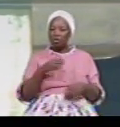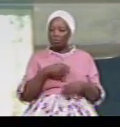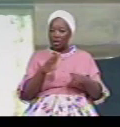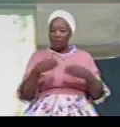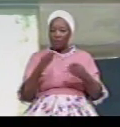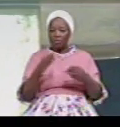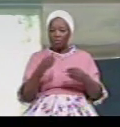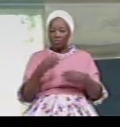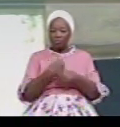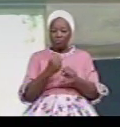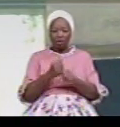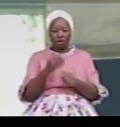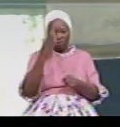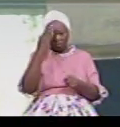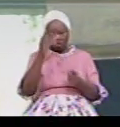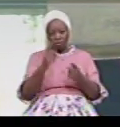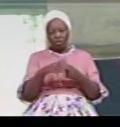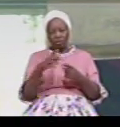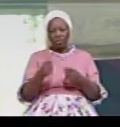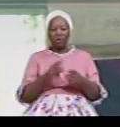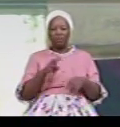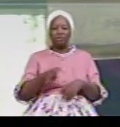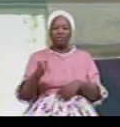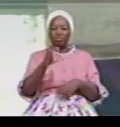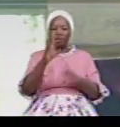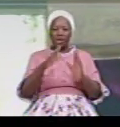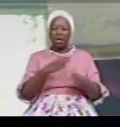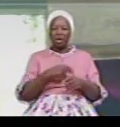the strangers. Look at